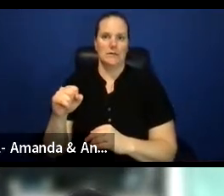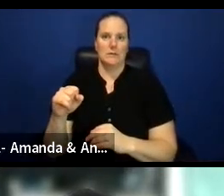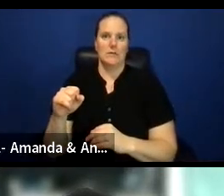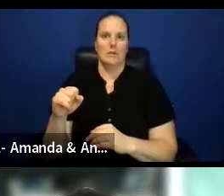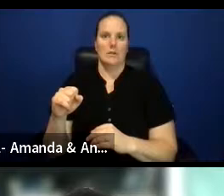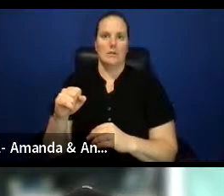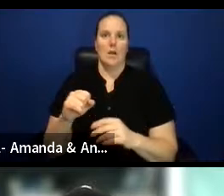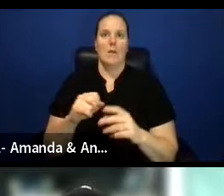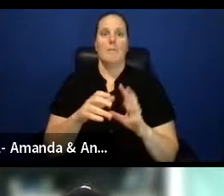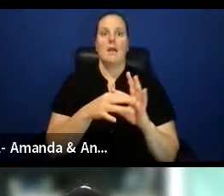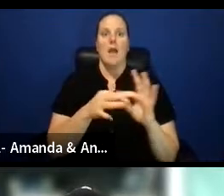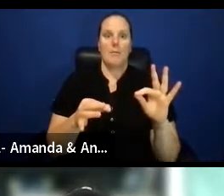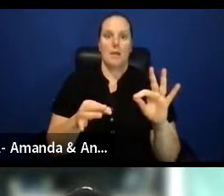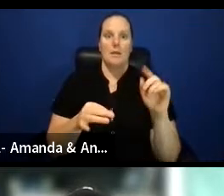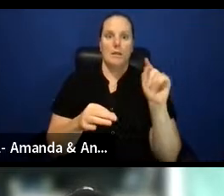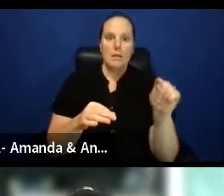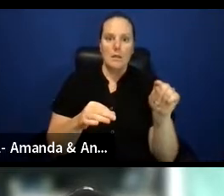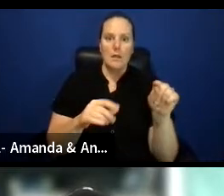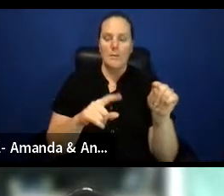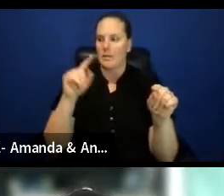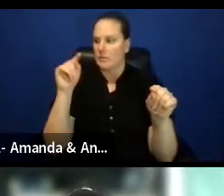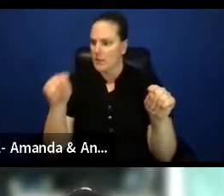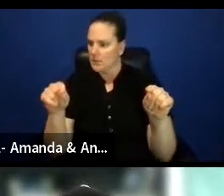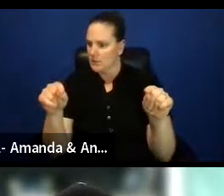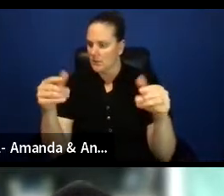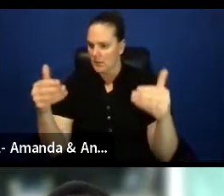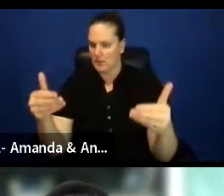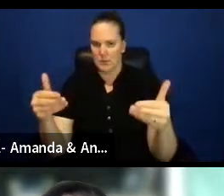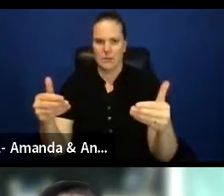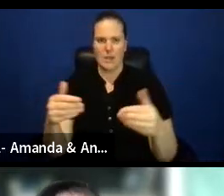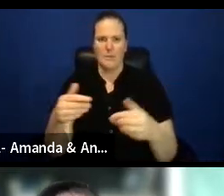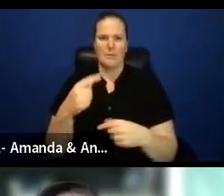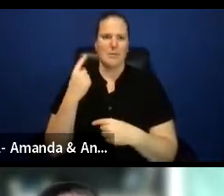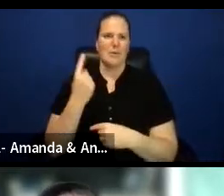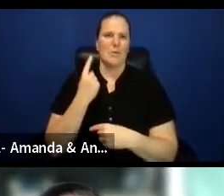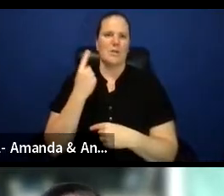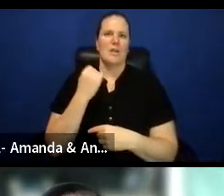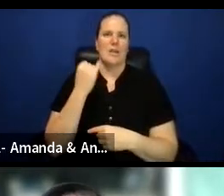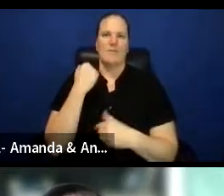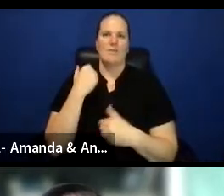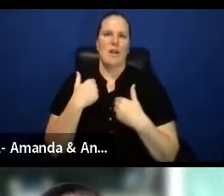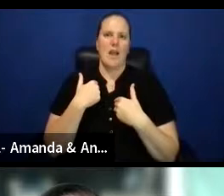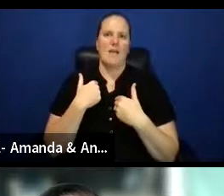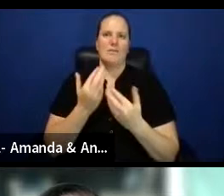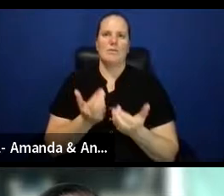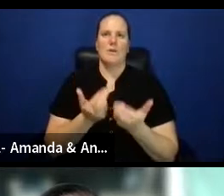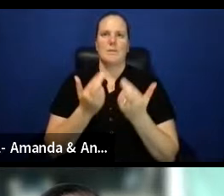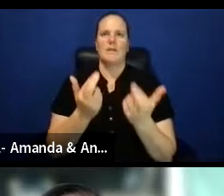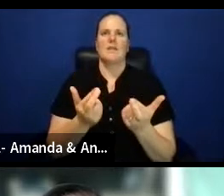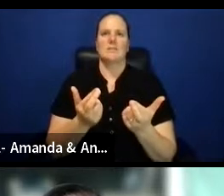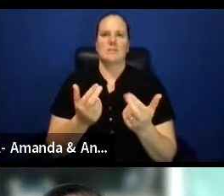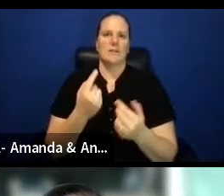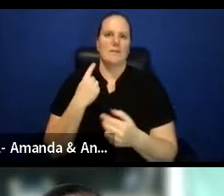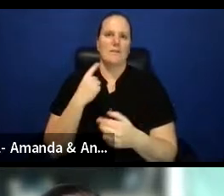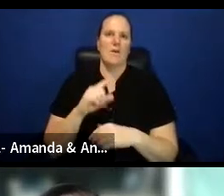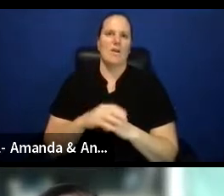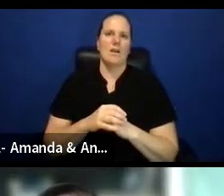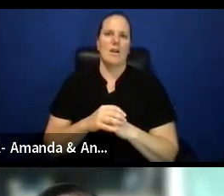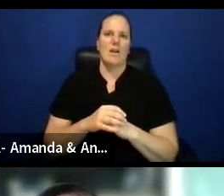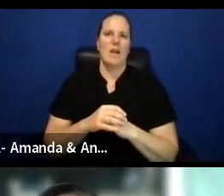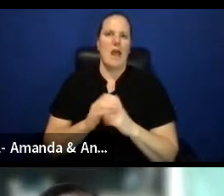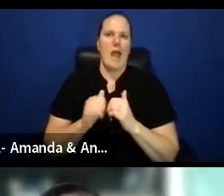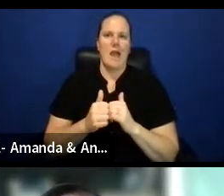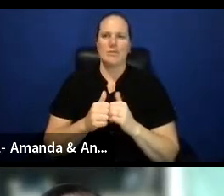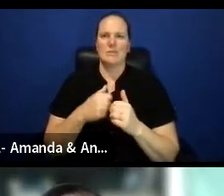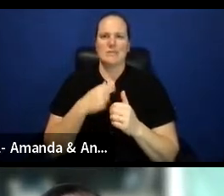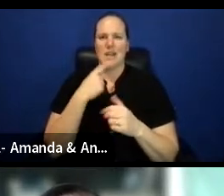my comment is X about this section of the SEIS. And I'm curious if you all have any recommendations for how do we coach up folks